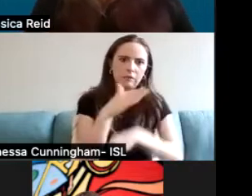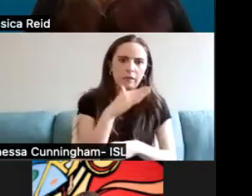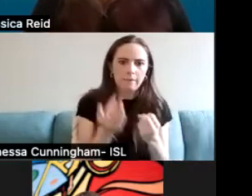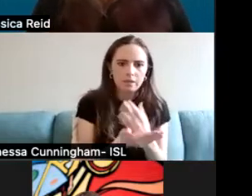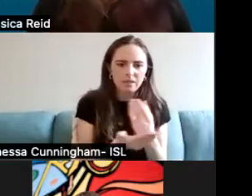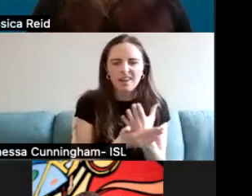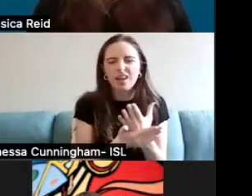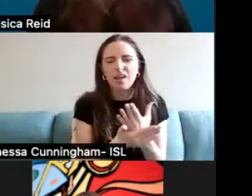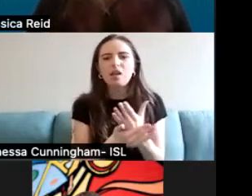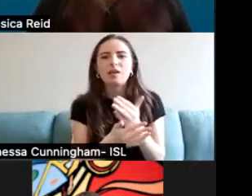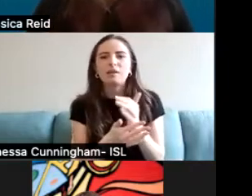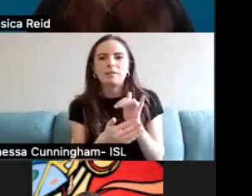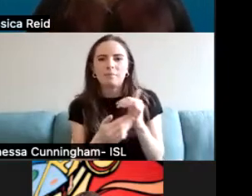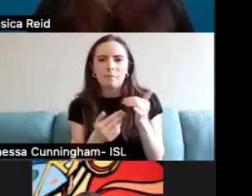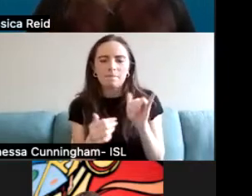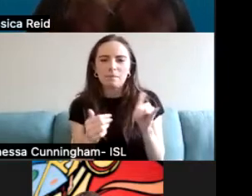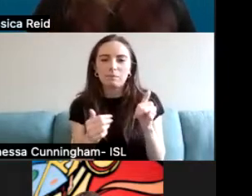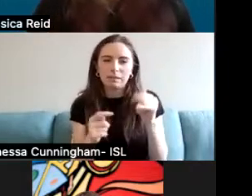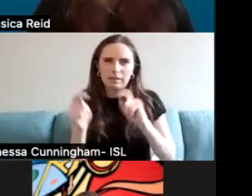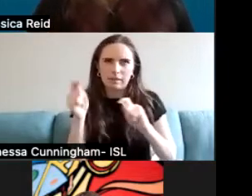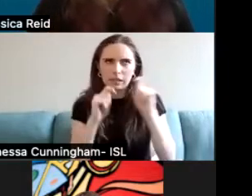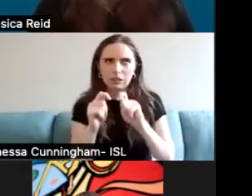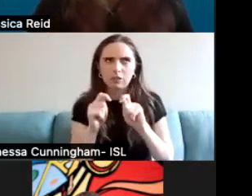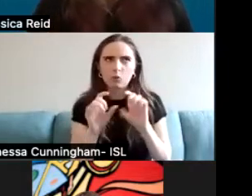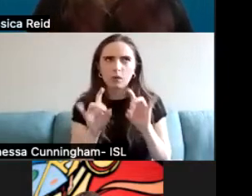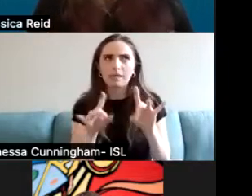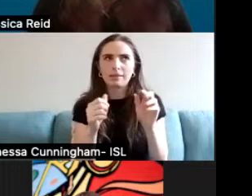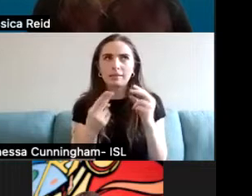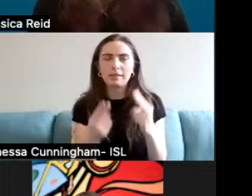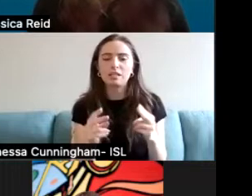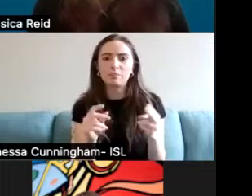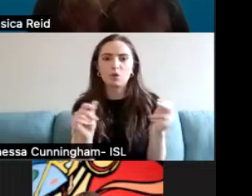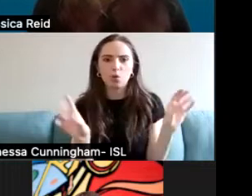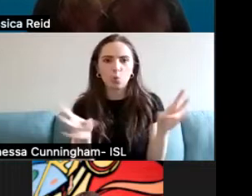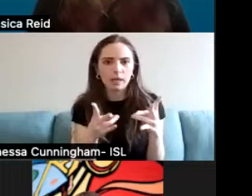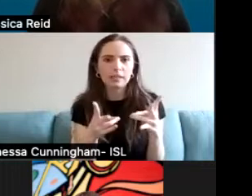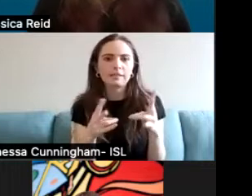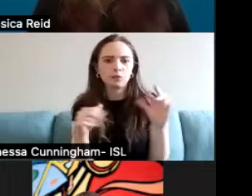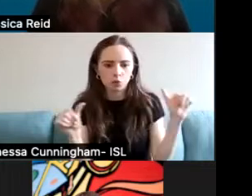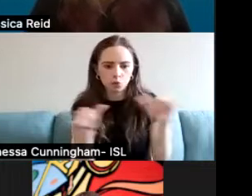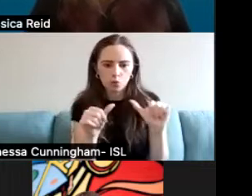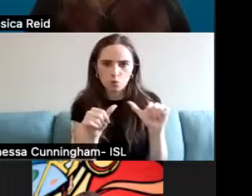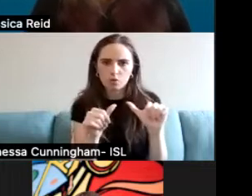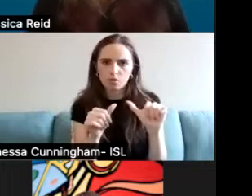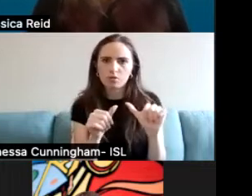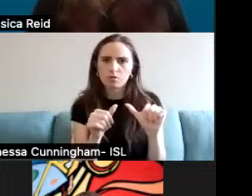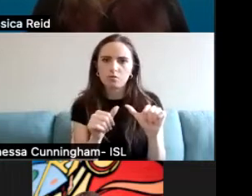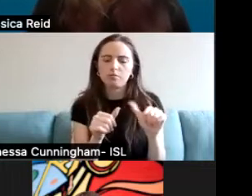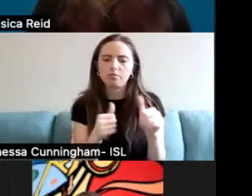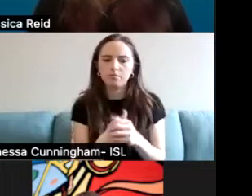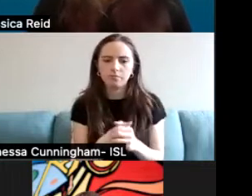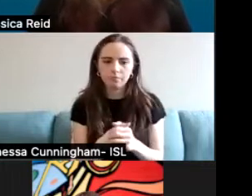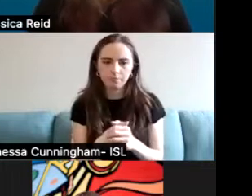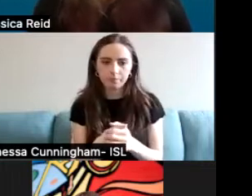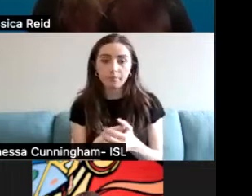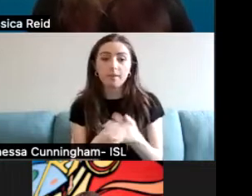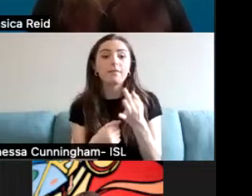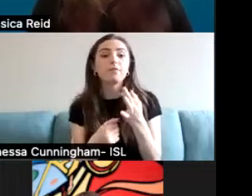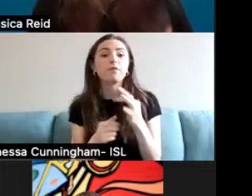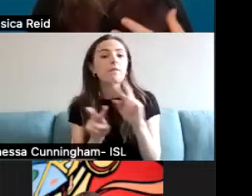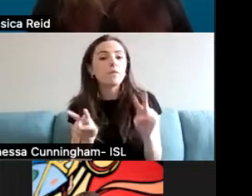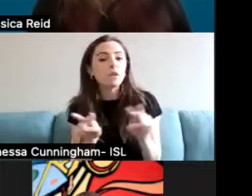quite concise in how you describe it. Things like if you're sharing video content, it's really important to use captions. And